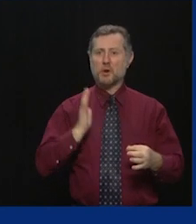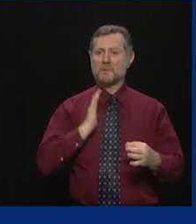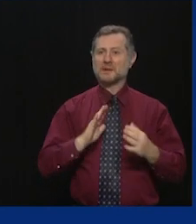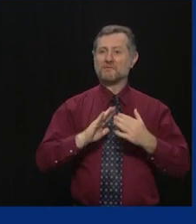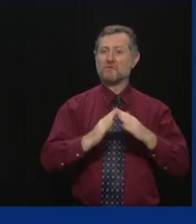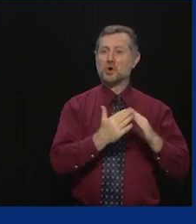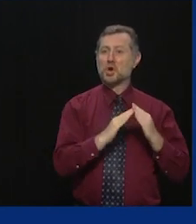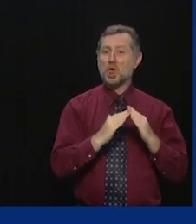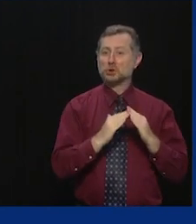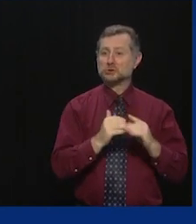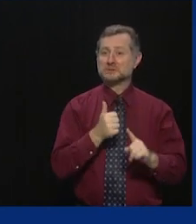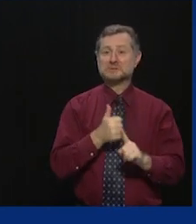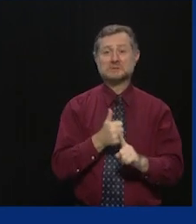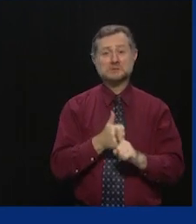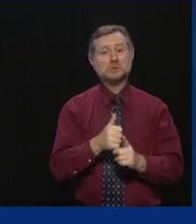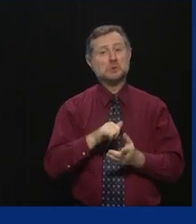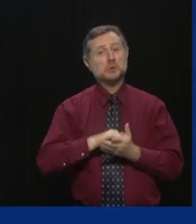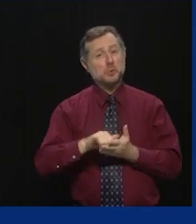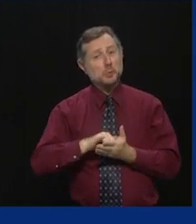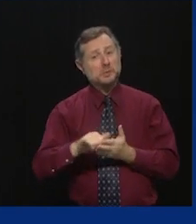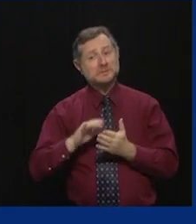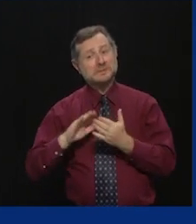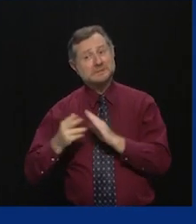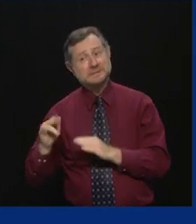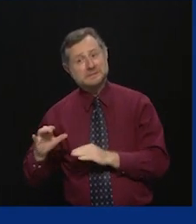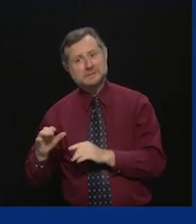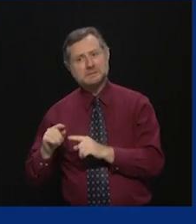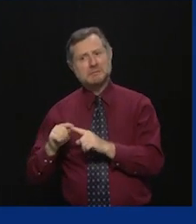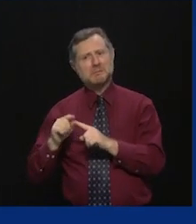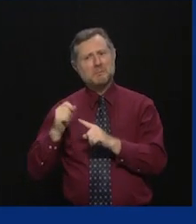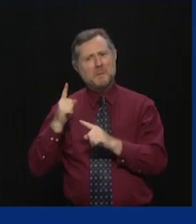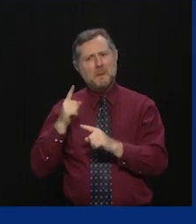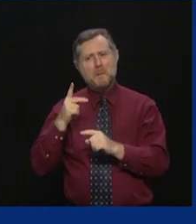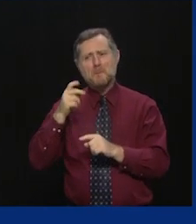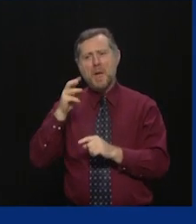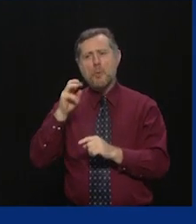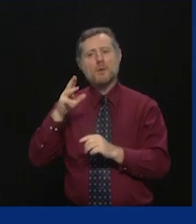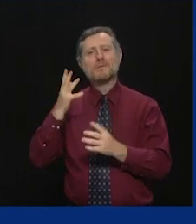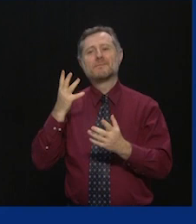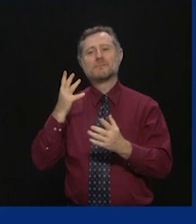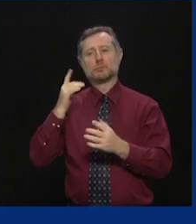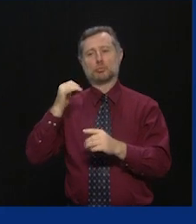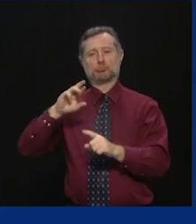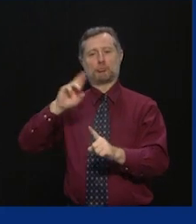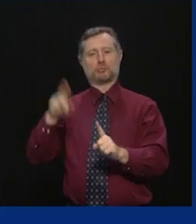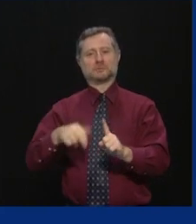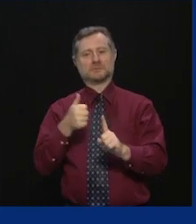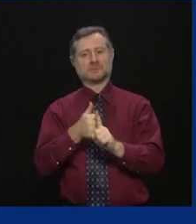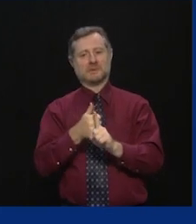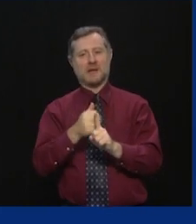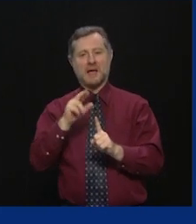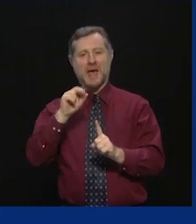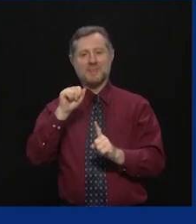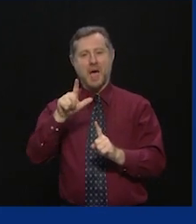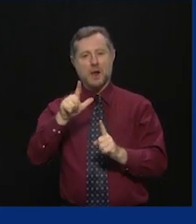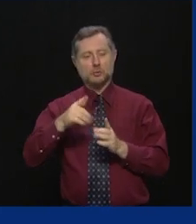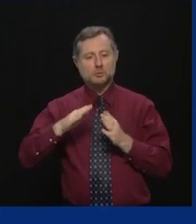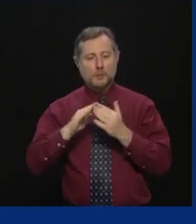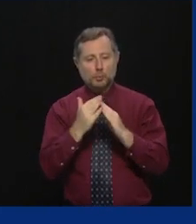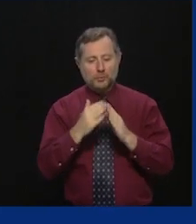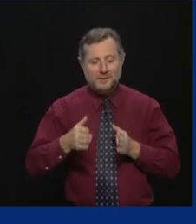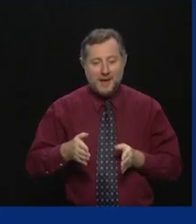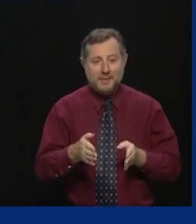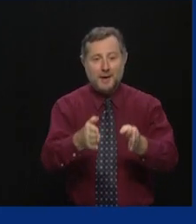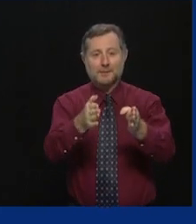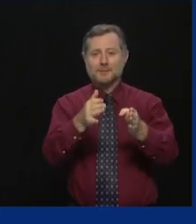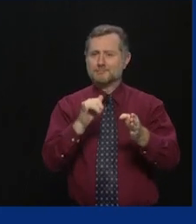became a powerhouse because of communities like Rochester and Buffalo and the other canal communities. And to see the power of the Genesee